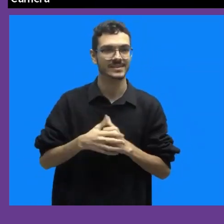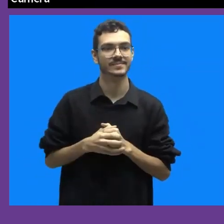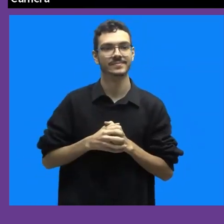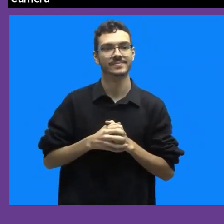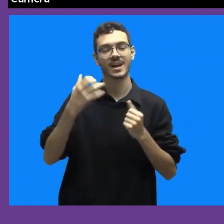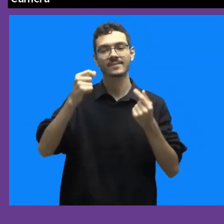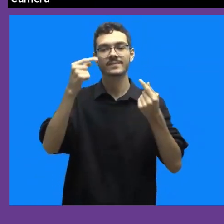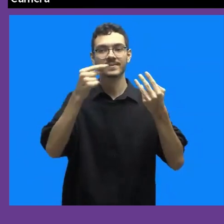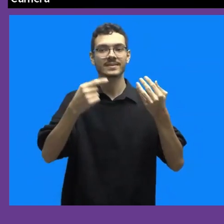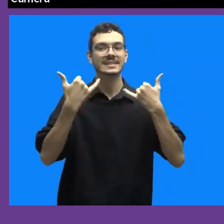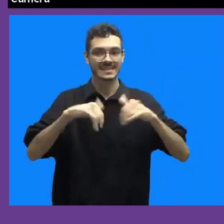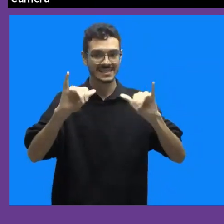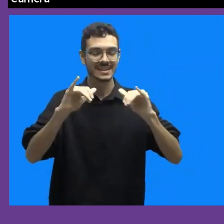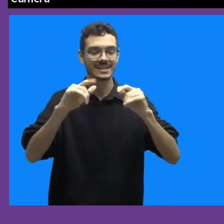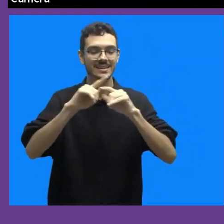institutions.